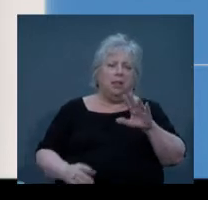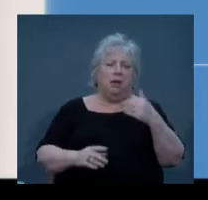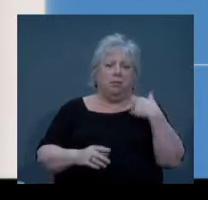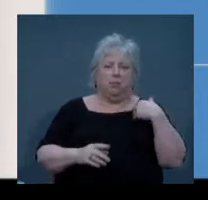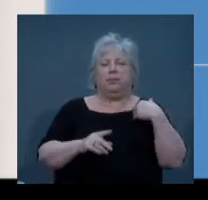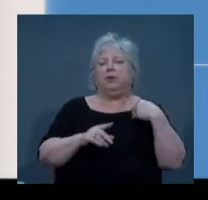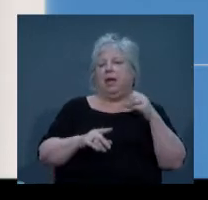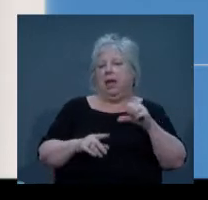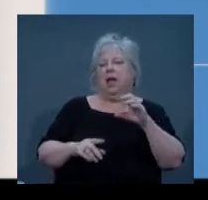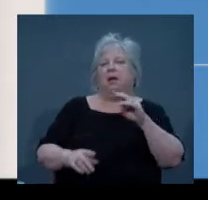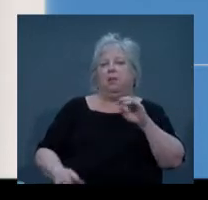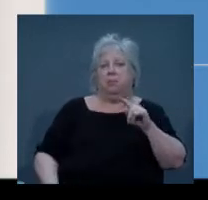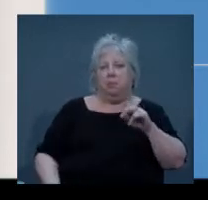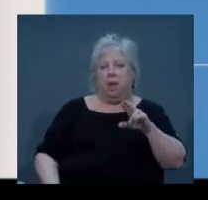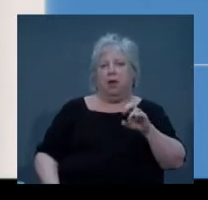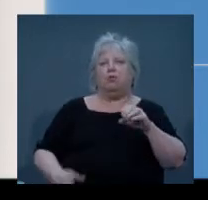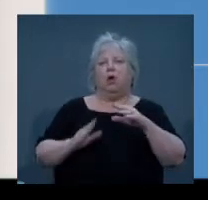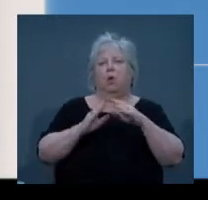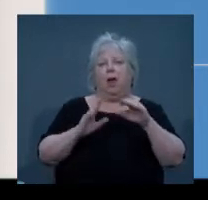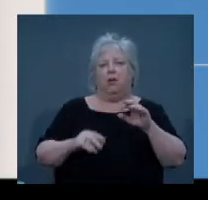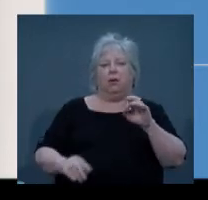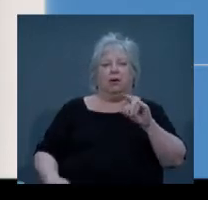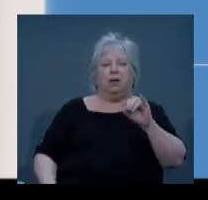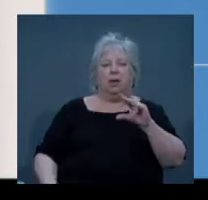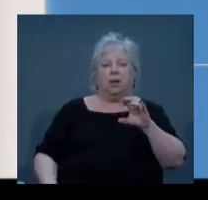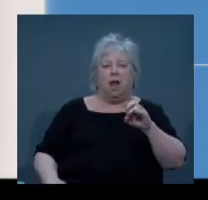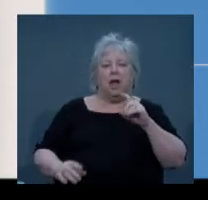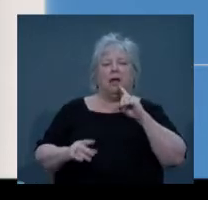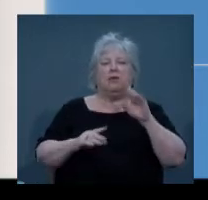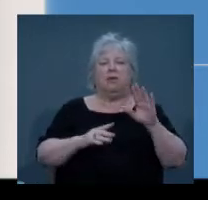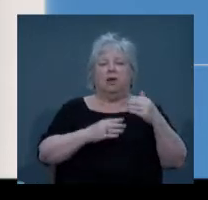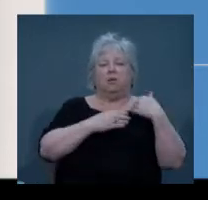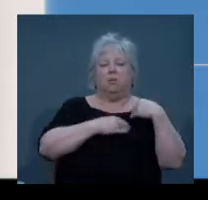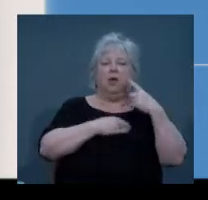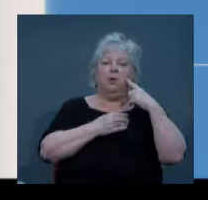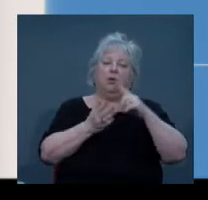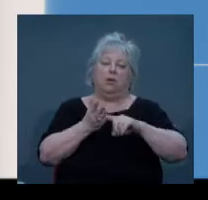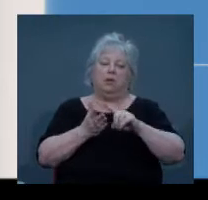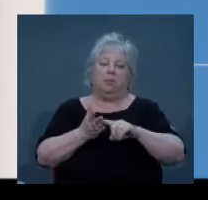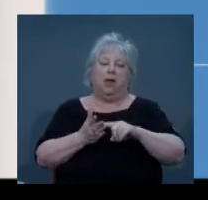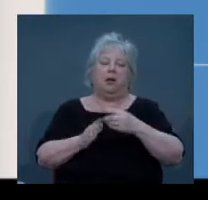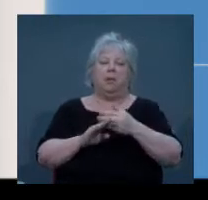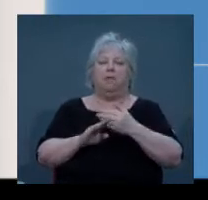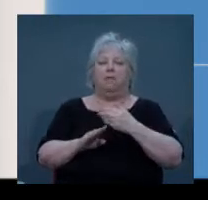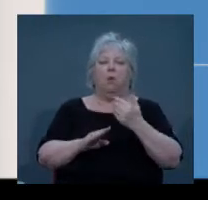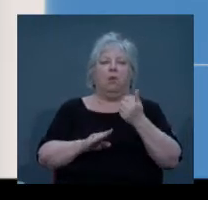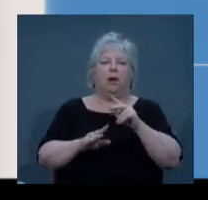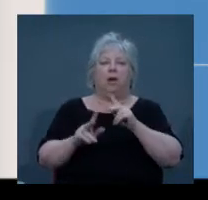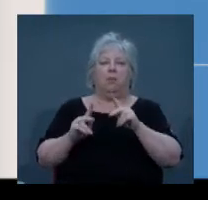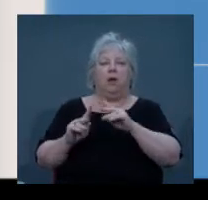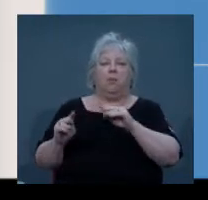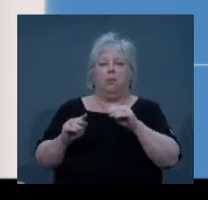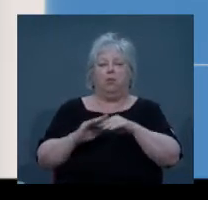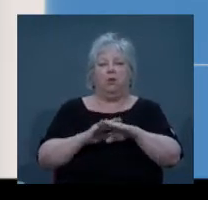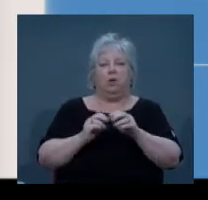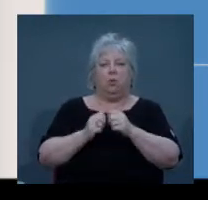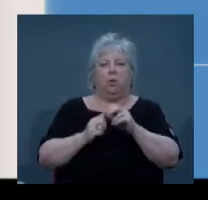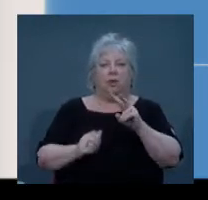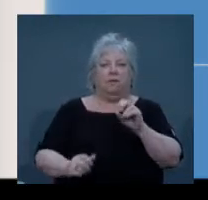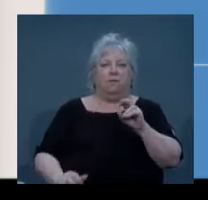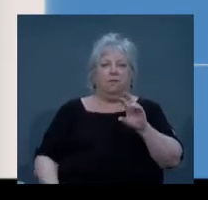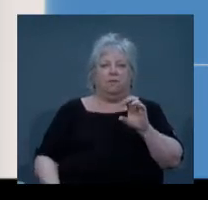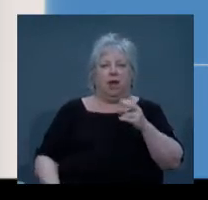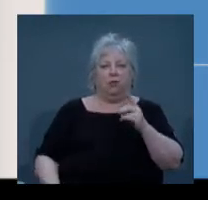doing an inspection prior to anybody receiving a Section 8 voucher. What is in our ordinance, and there's a distinction, you